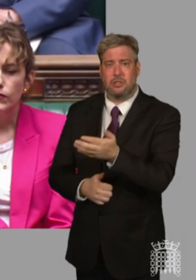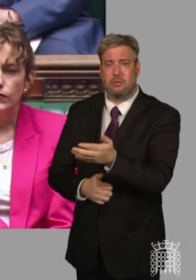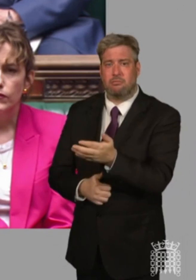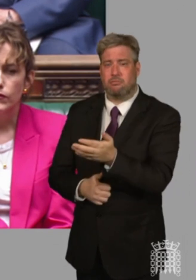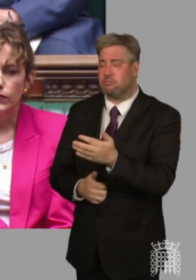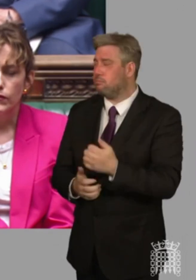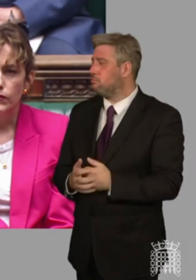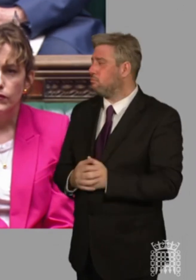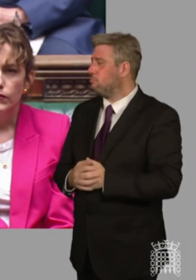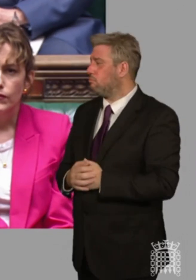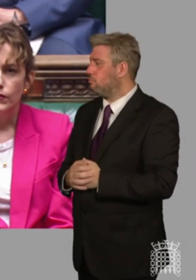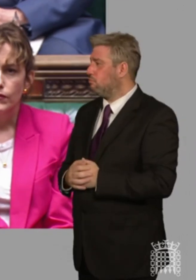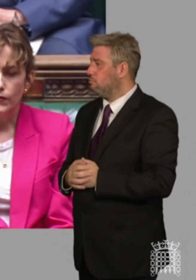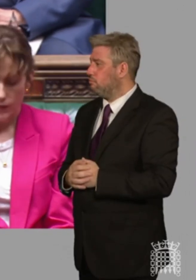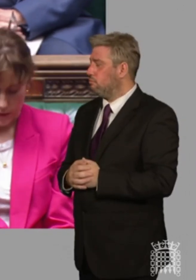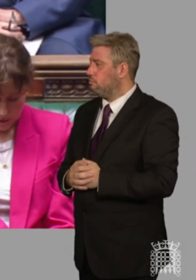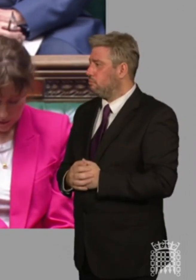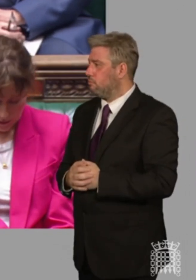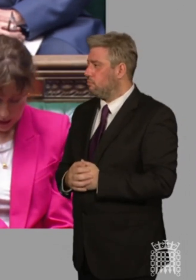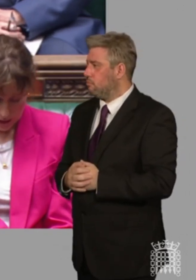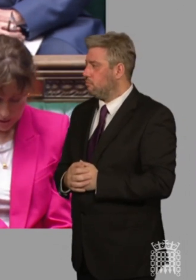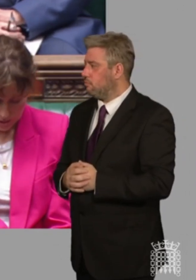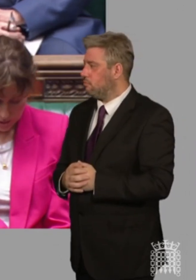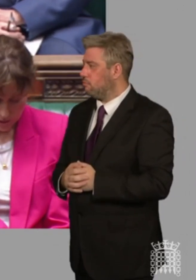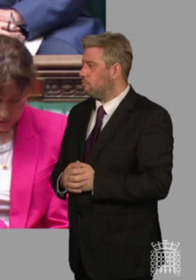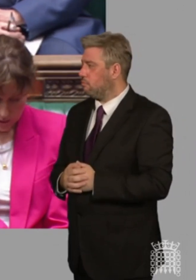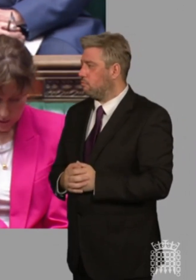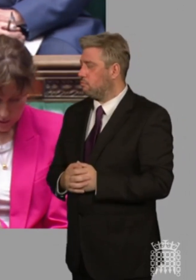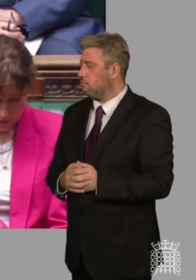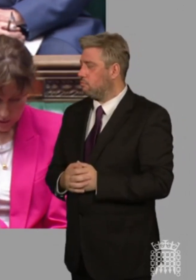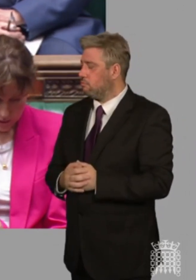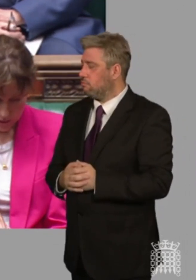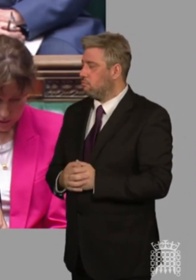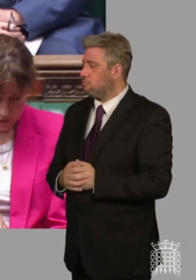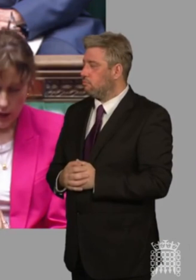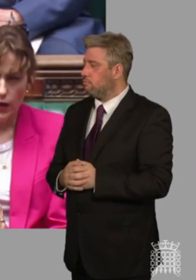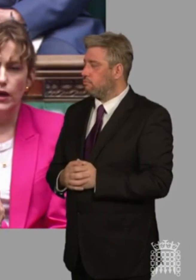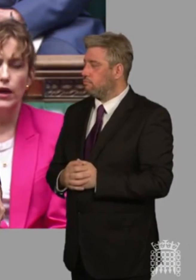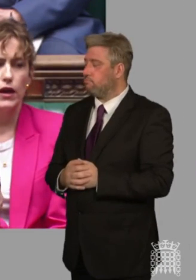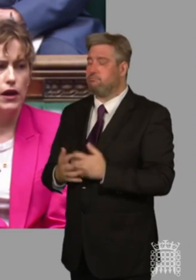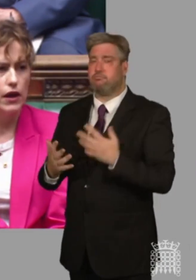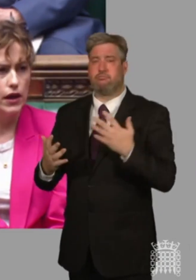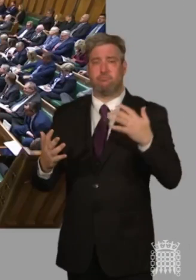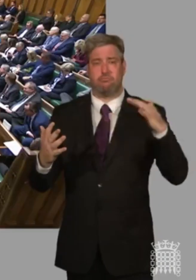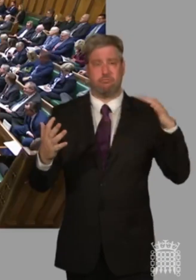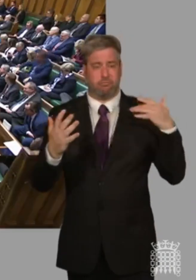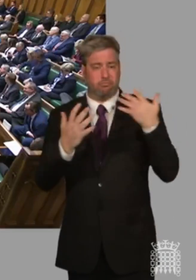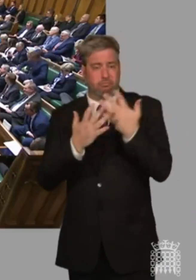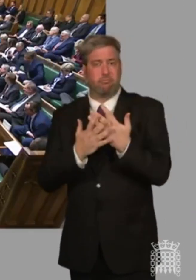process. But the most important thing is we are committed to that two-state solution and working with our allies to bring it about.